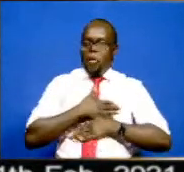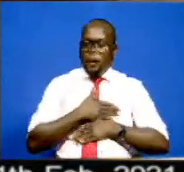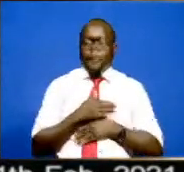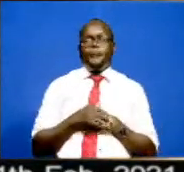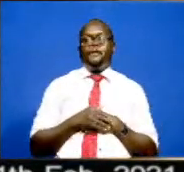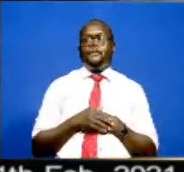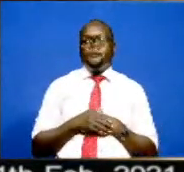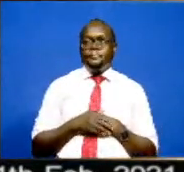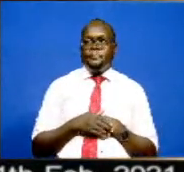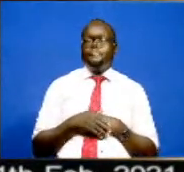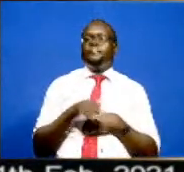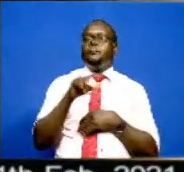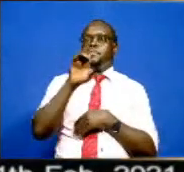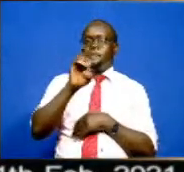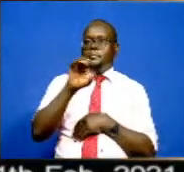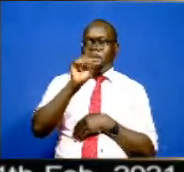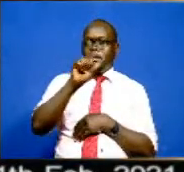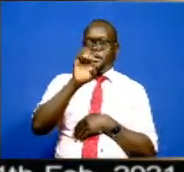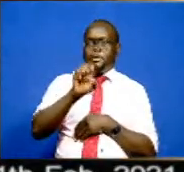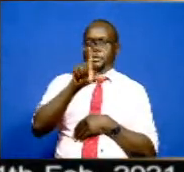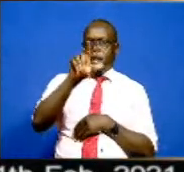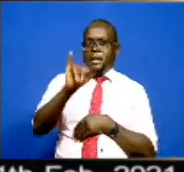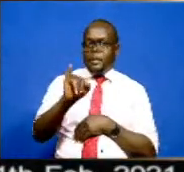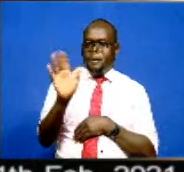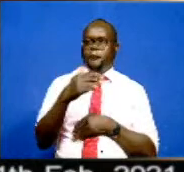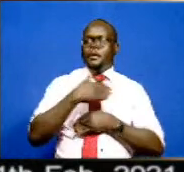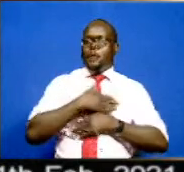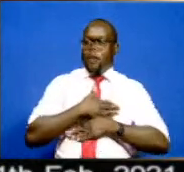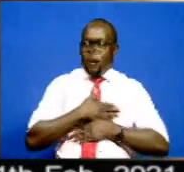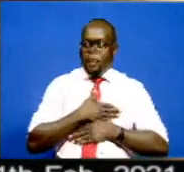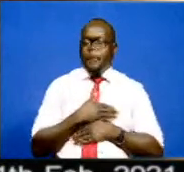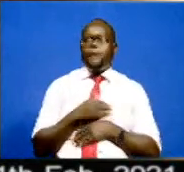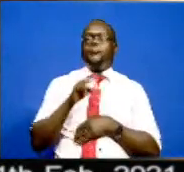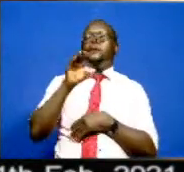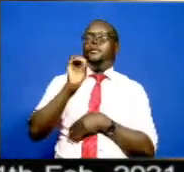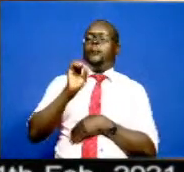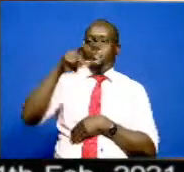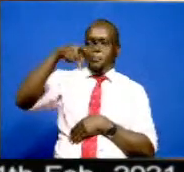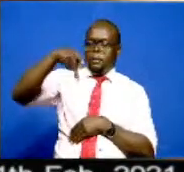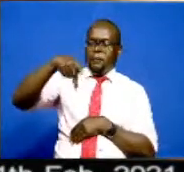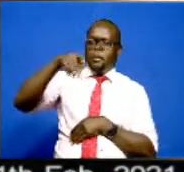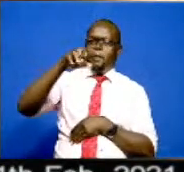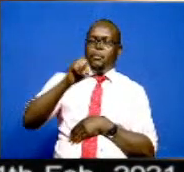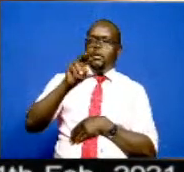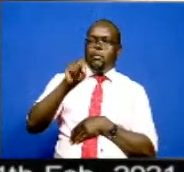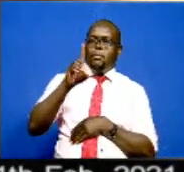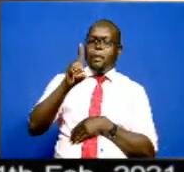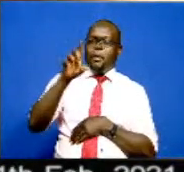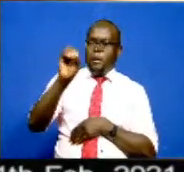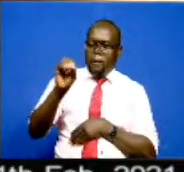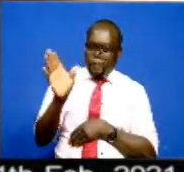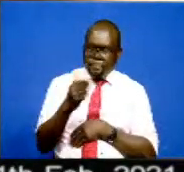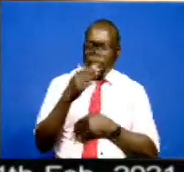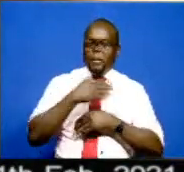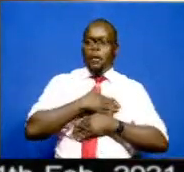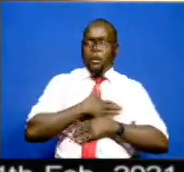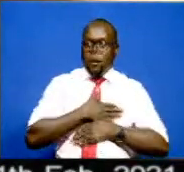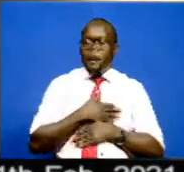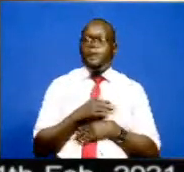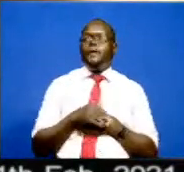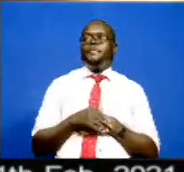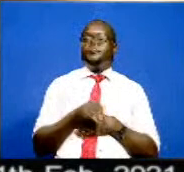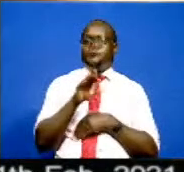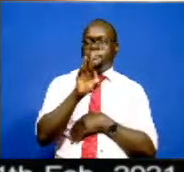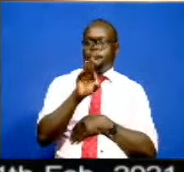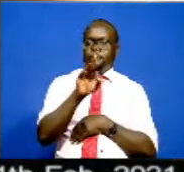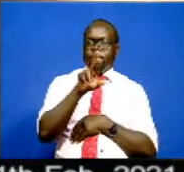Dr. David Eseli Simio, MP. The Honorable George Peter Opondo Kaluma, MP. The Honorable Francis Tom